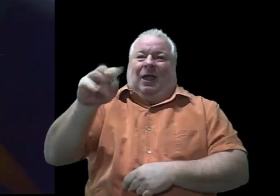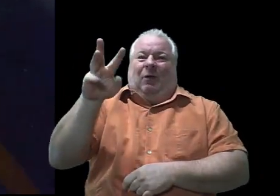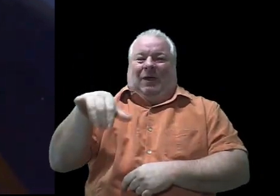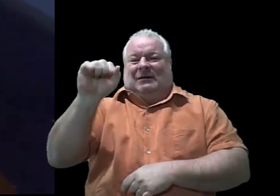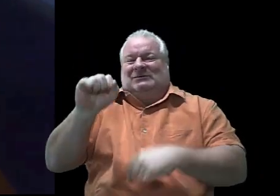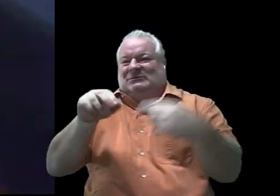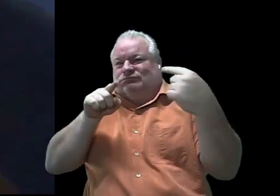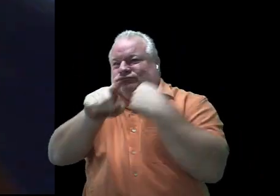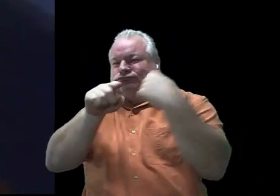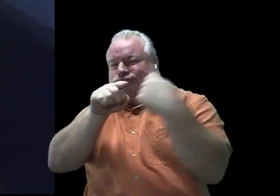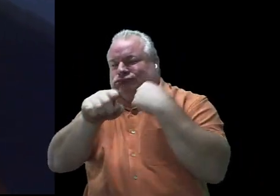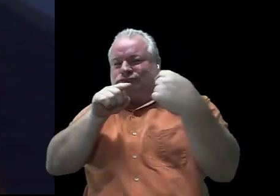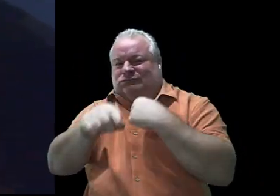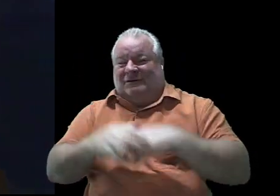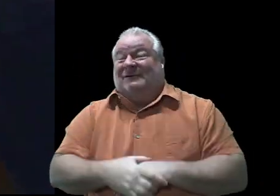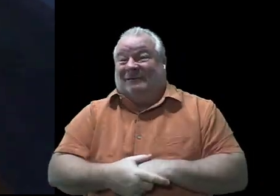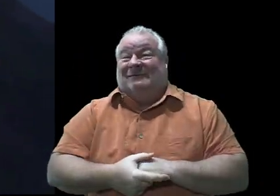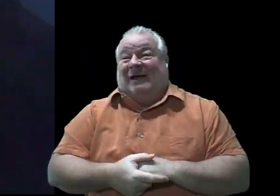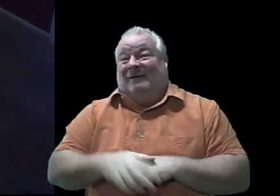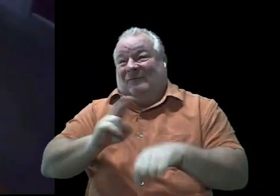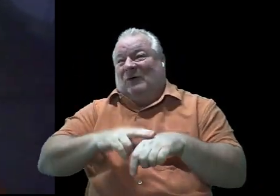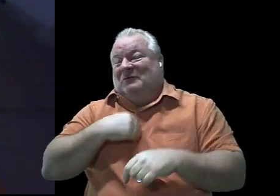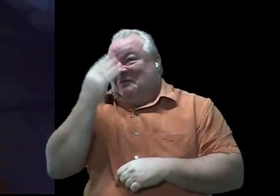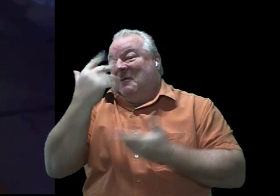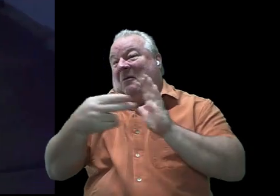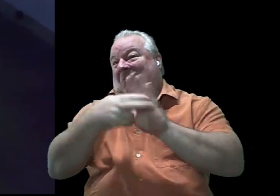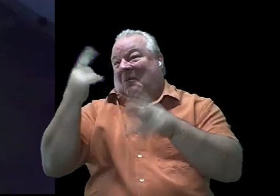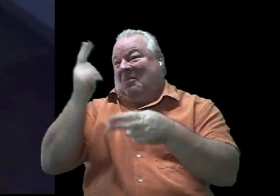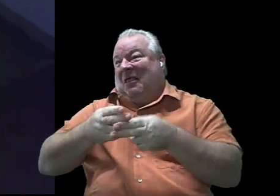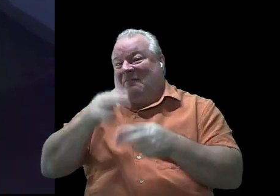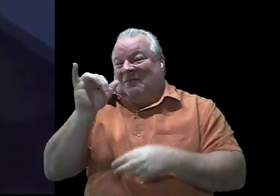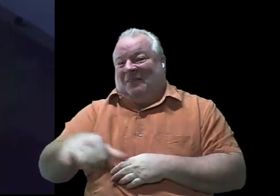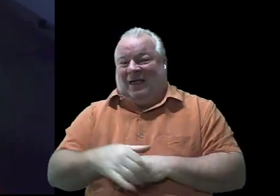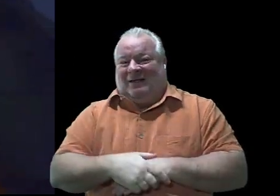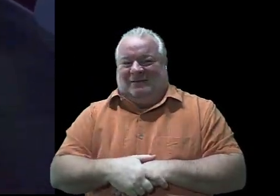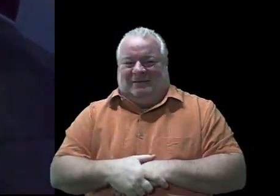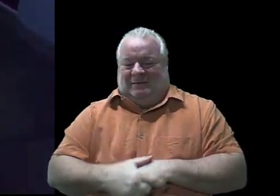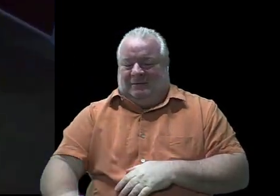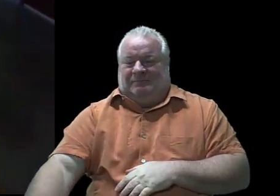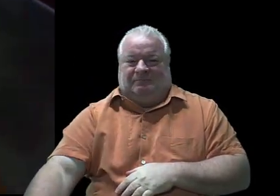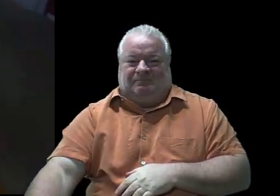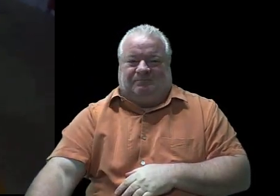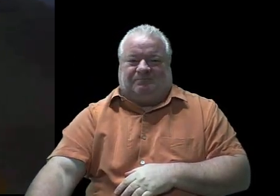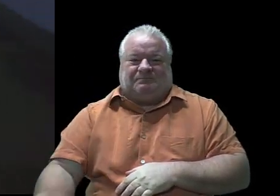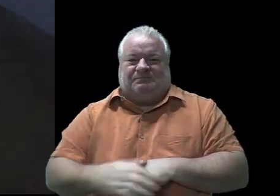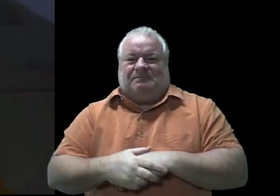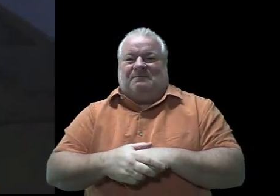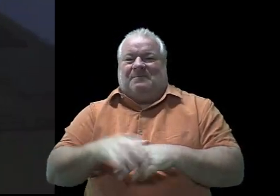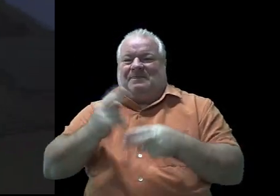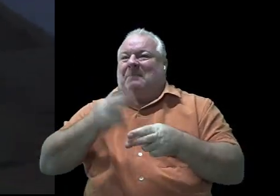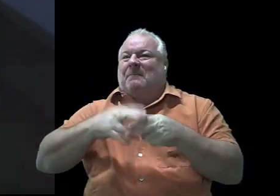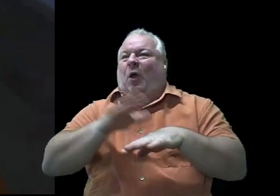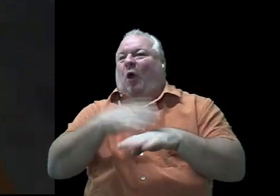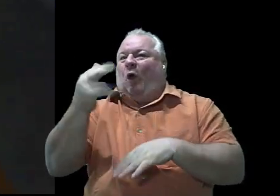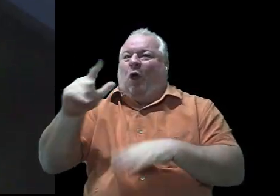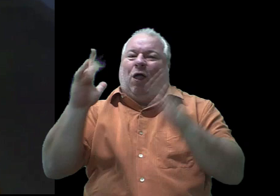Temple highways. And yes, of course, we're thinking about naming these highways or